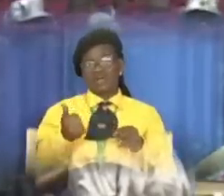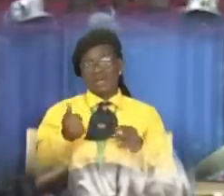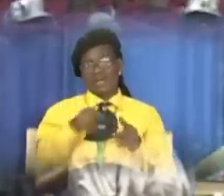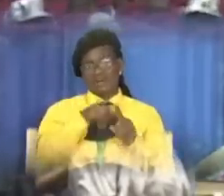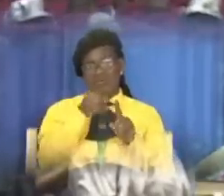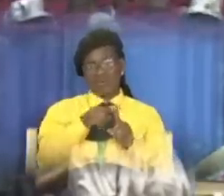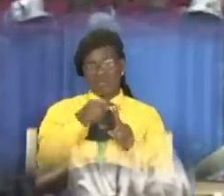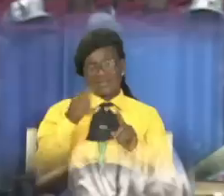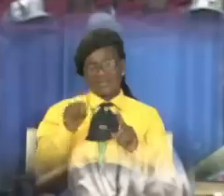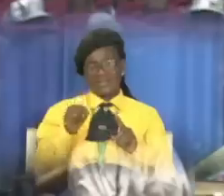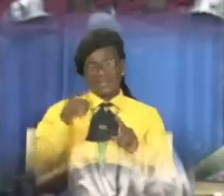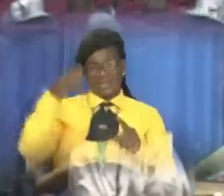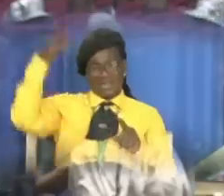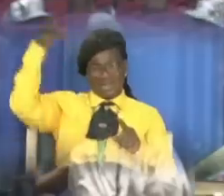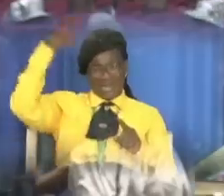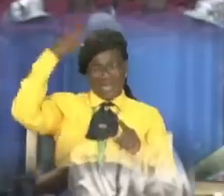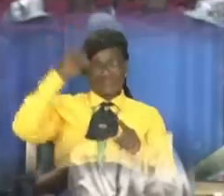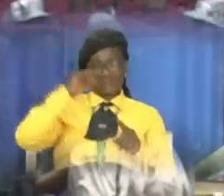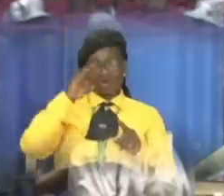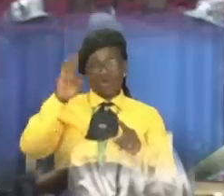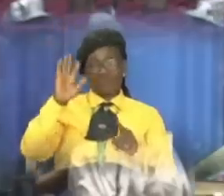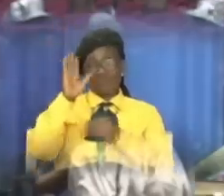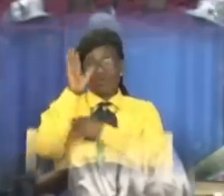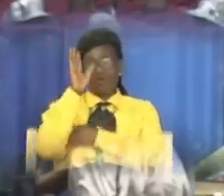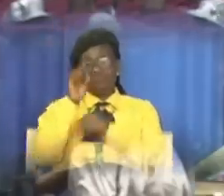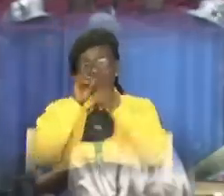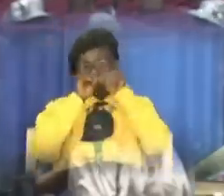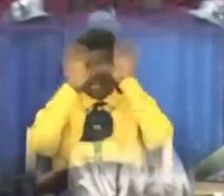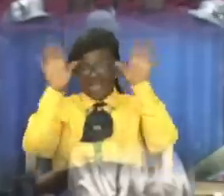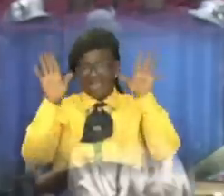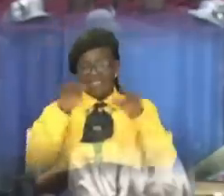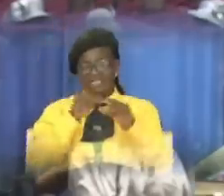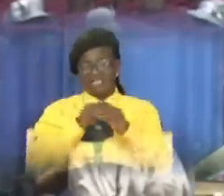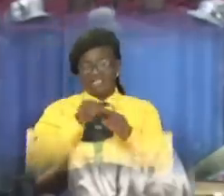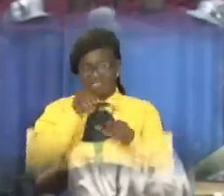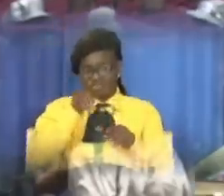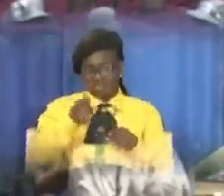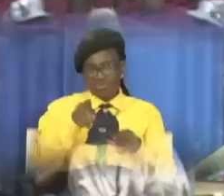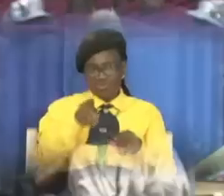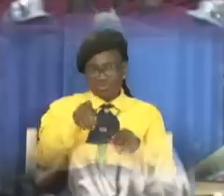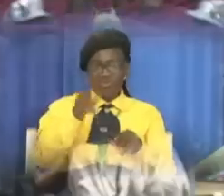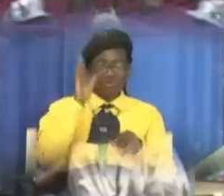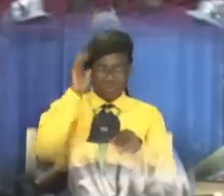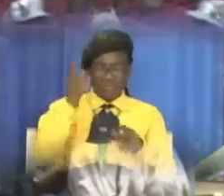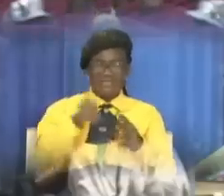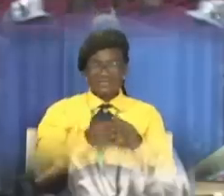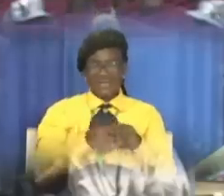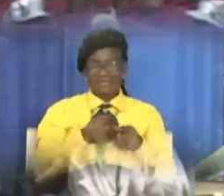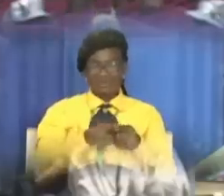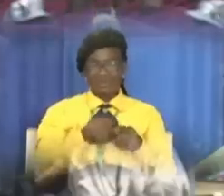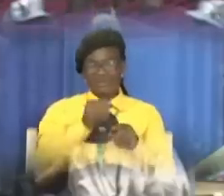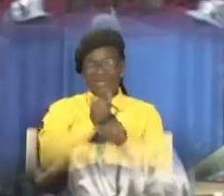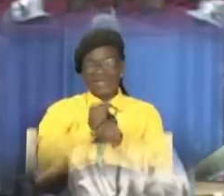When the light of God is shining in you, you begin to get revelations.